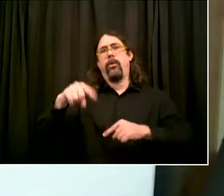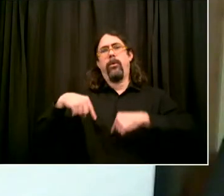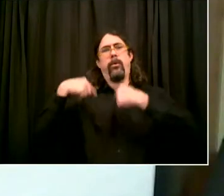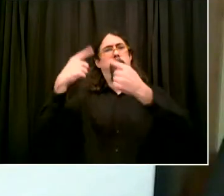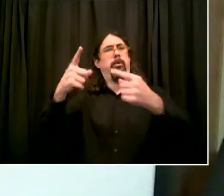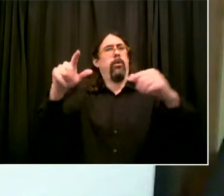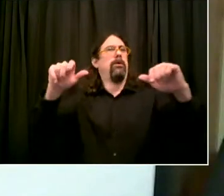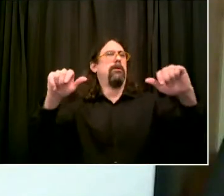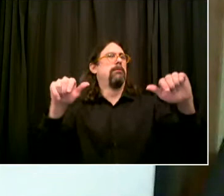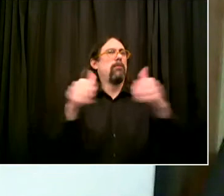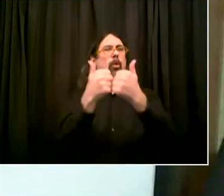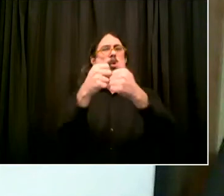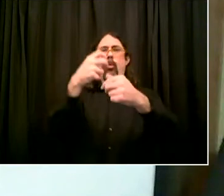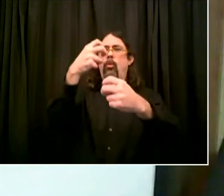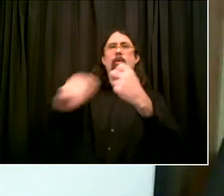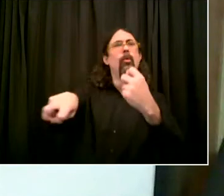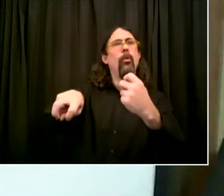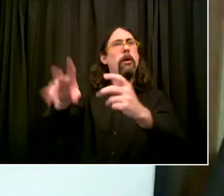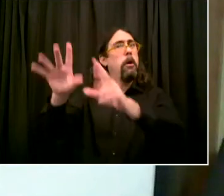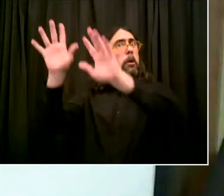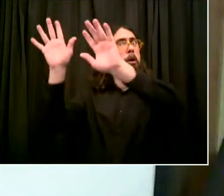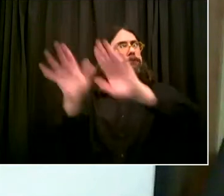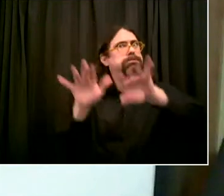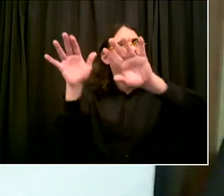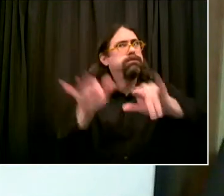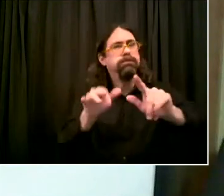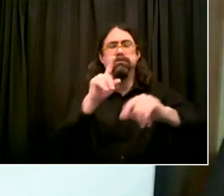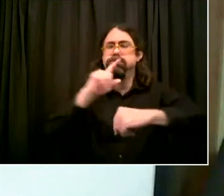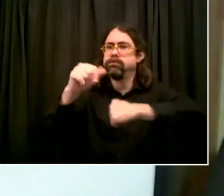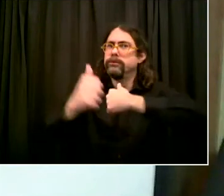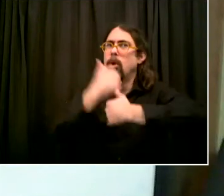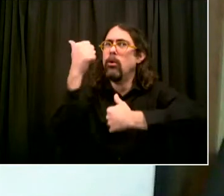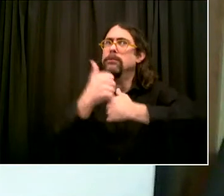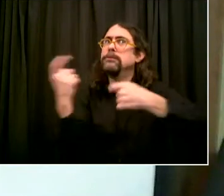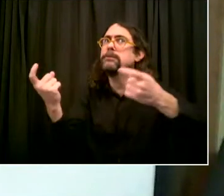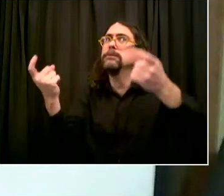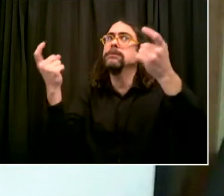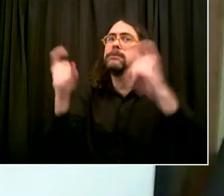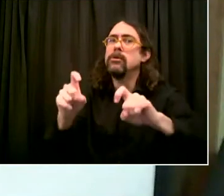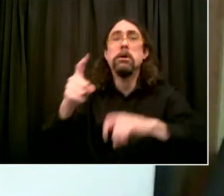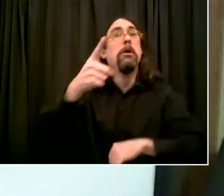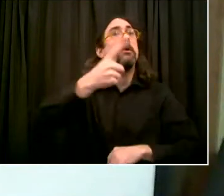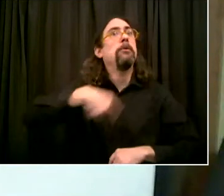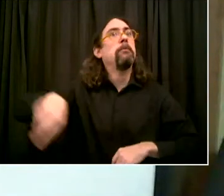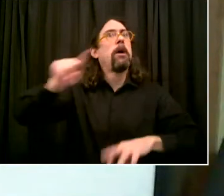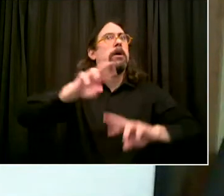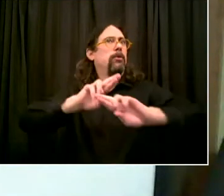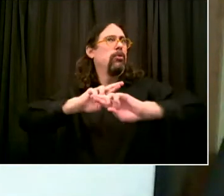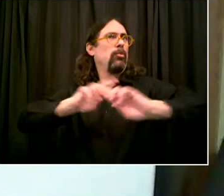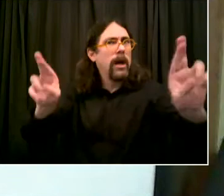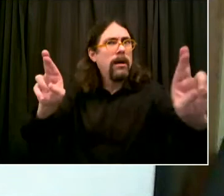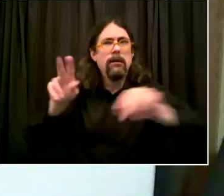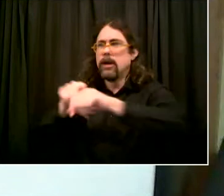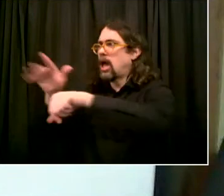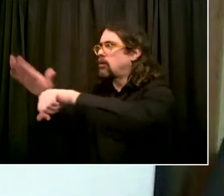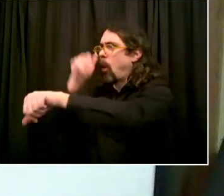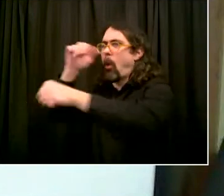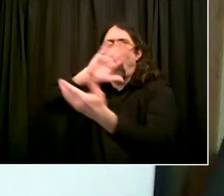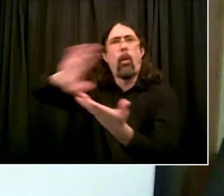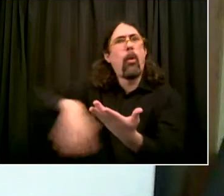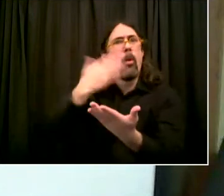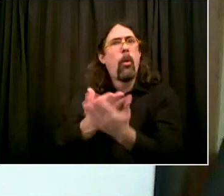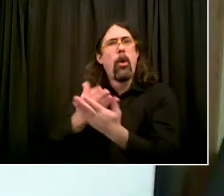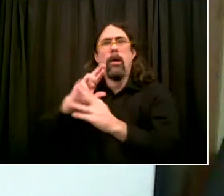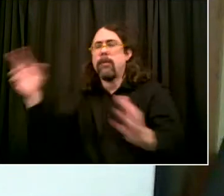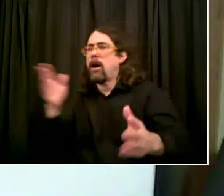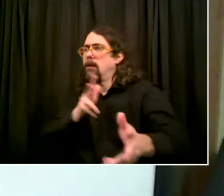for, and we are pulling out all the stops. We will have all hands on deck. Our workforce has been split into 2 12-hour shifts beginning this evening